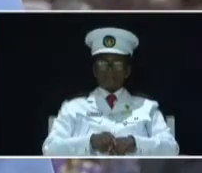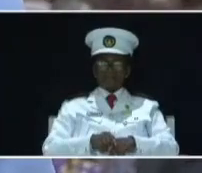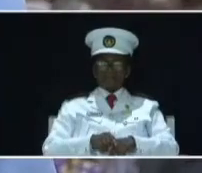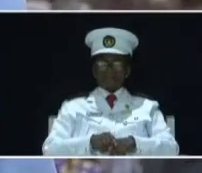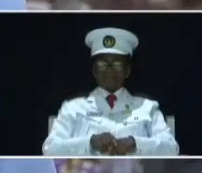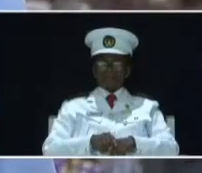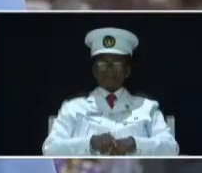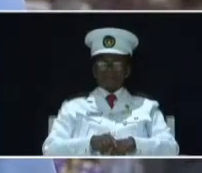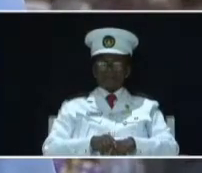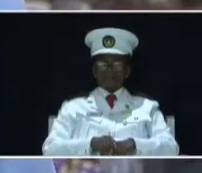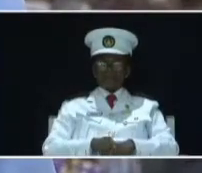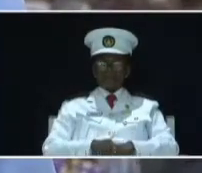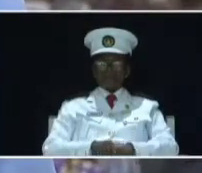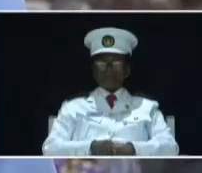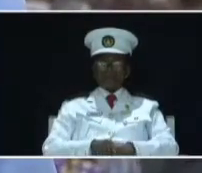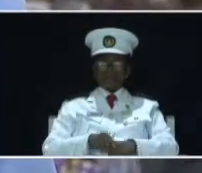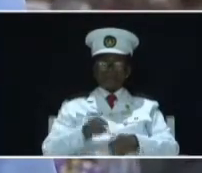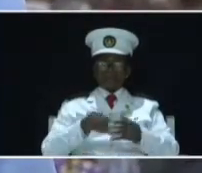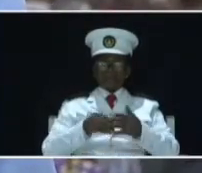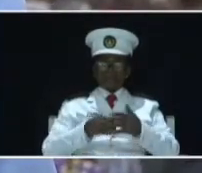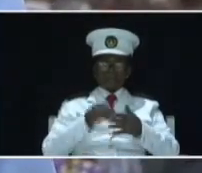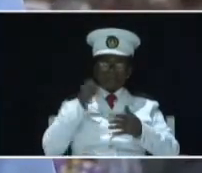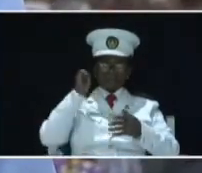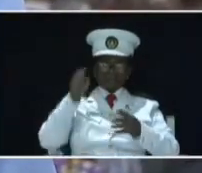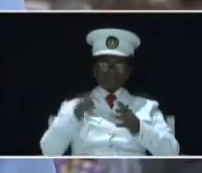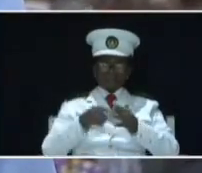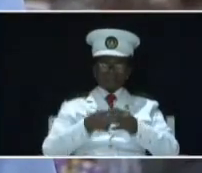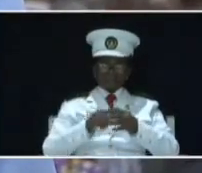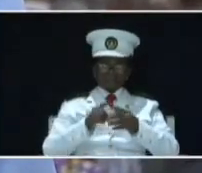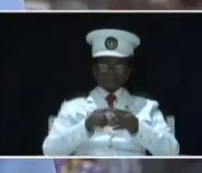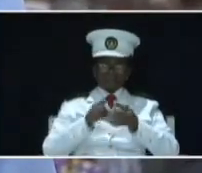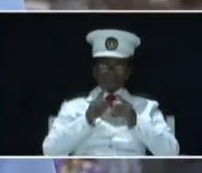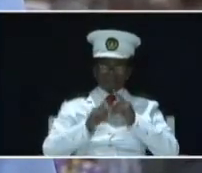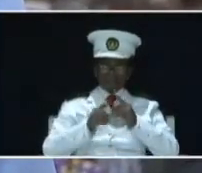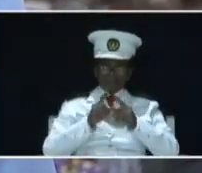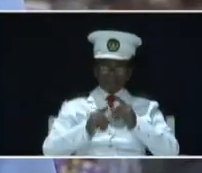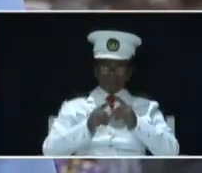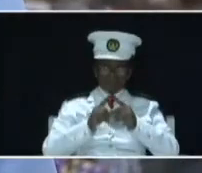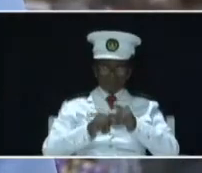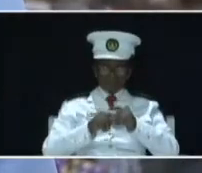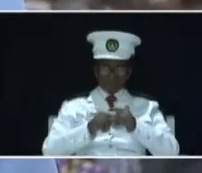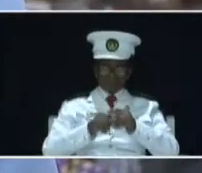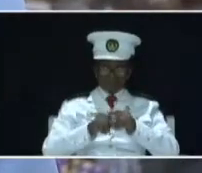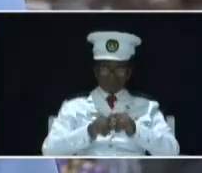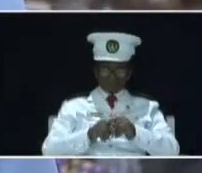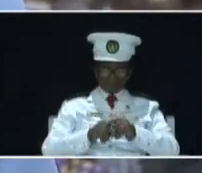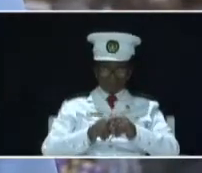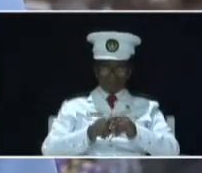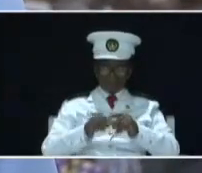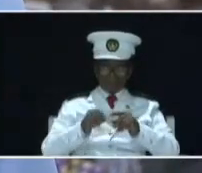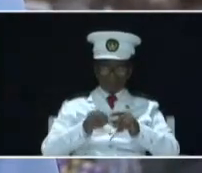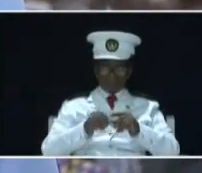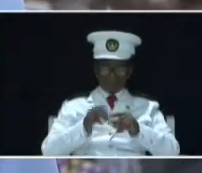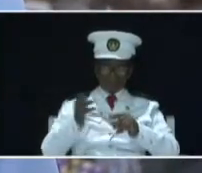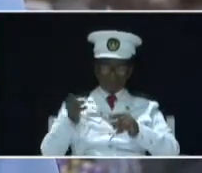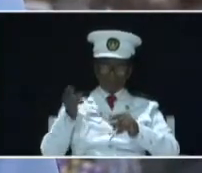Before he began to talk to Moses, there was fire. Fire on the mountain.